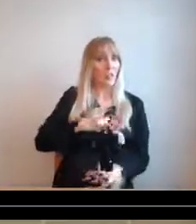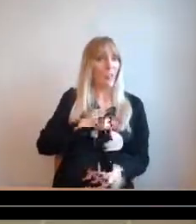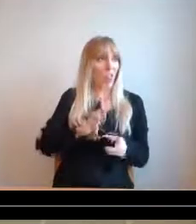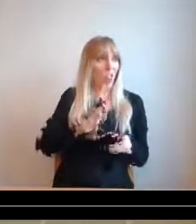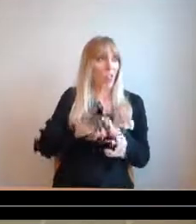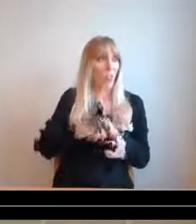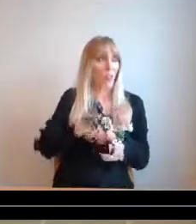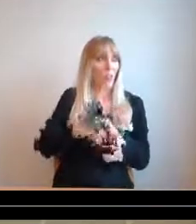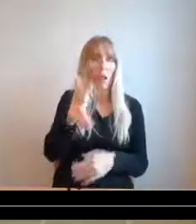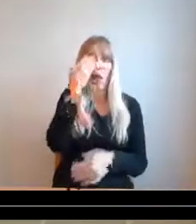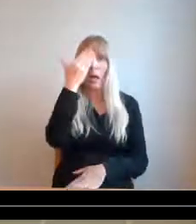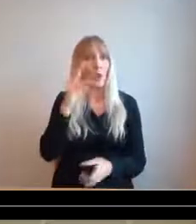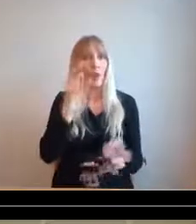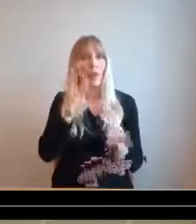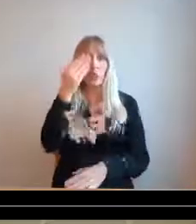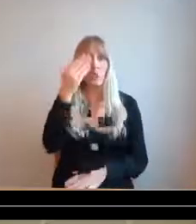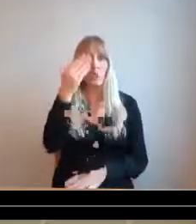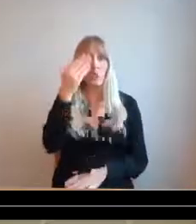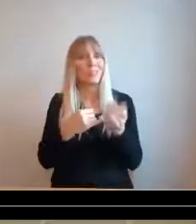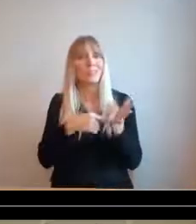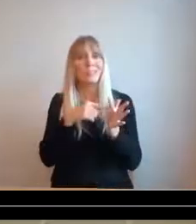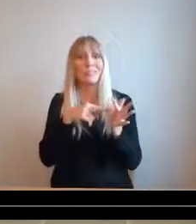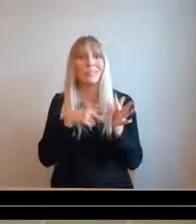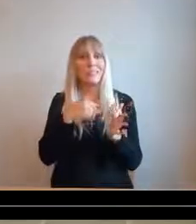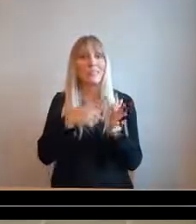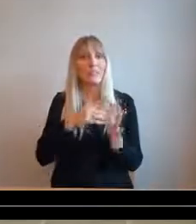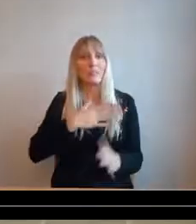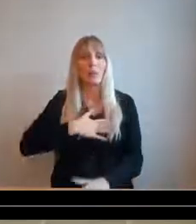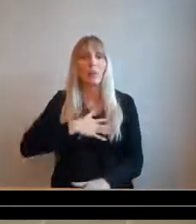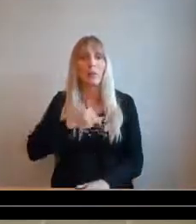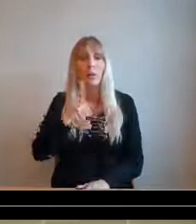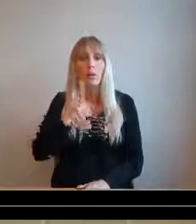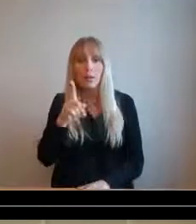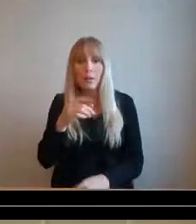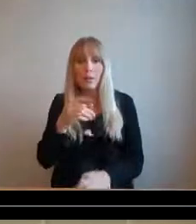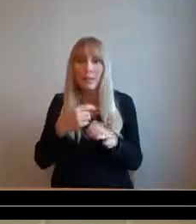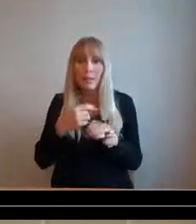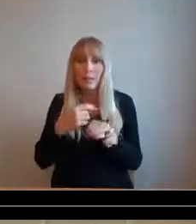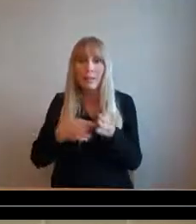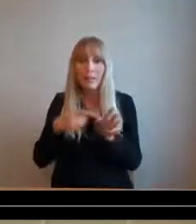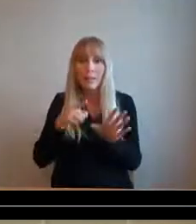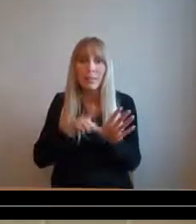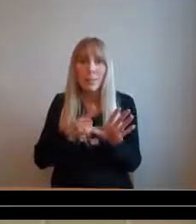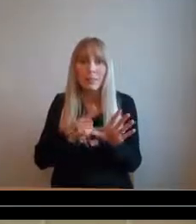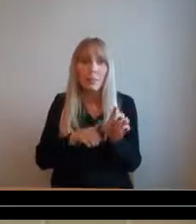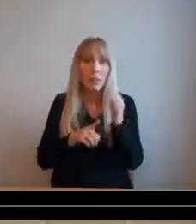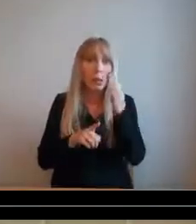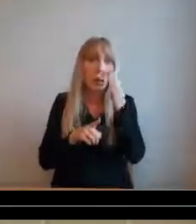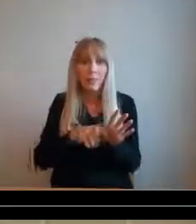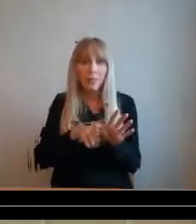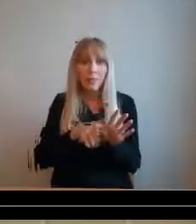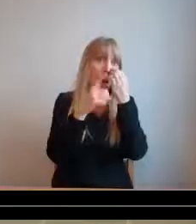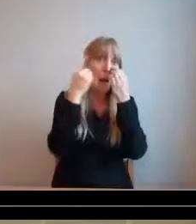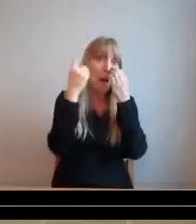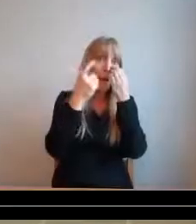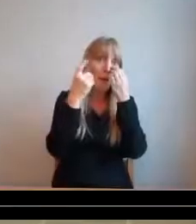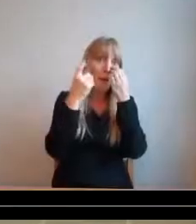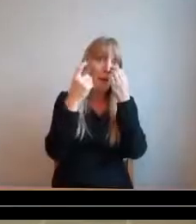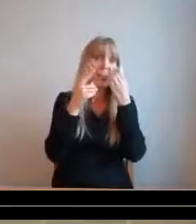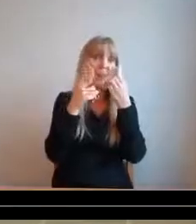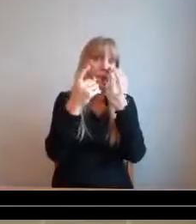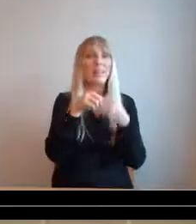don't know the answer to that one, actually. What about you, Steve? I think it's intention that the local